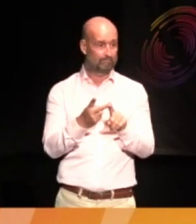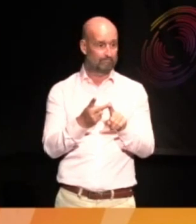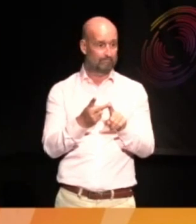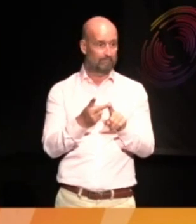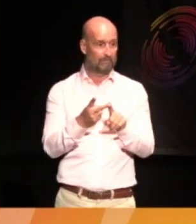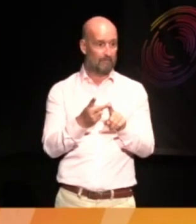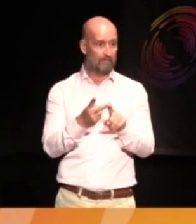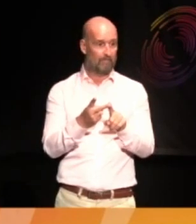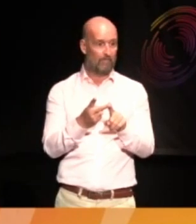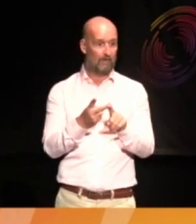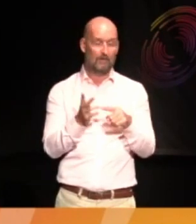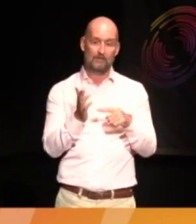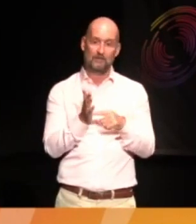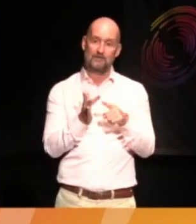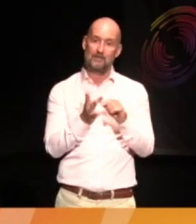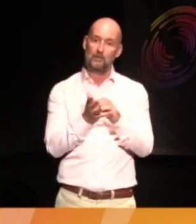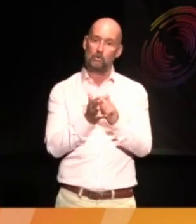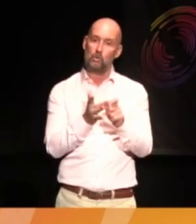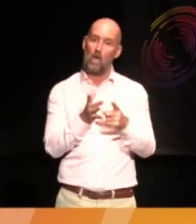here, Tishani.